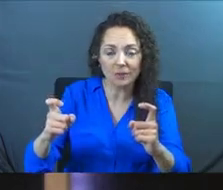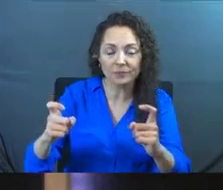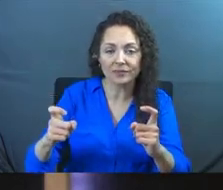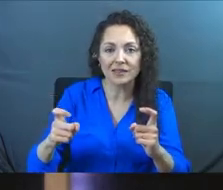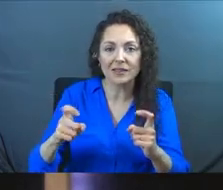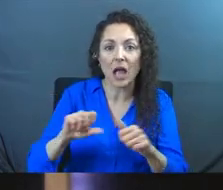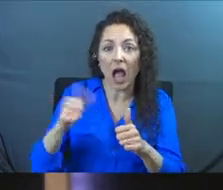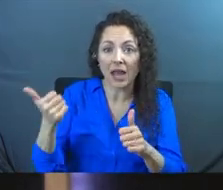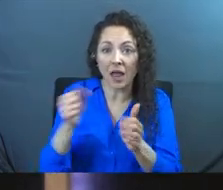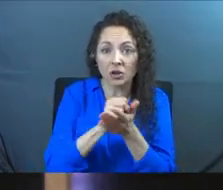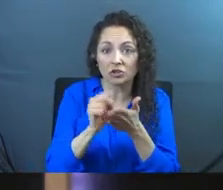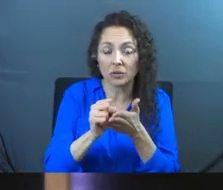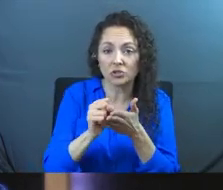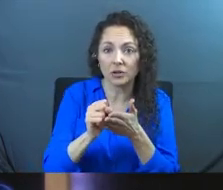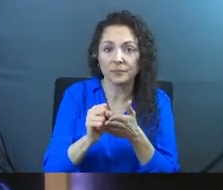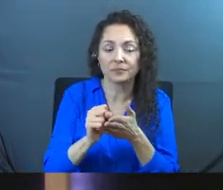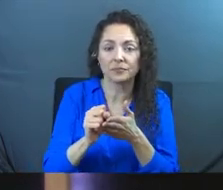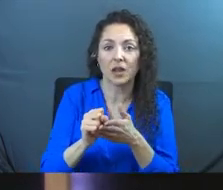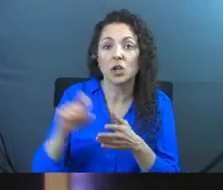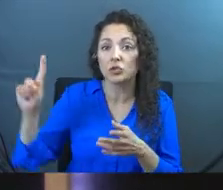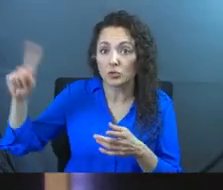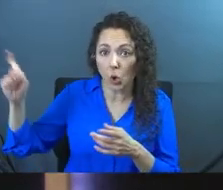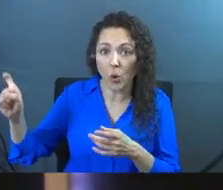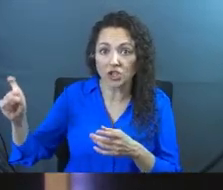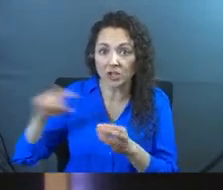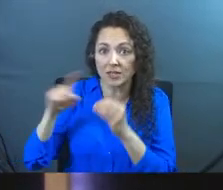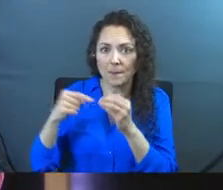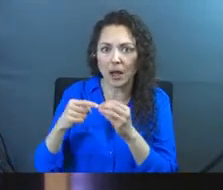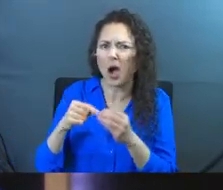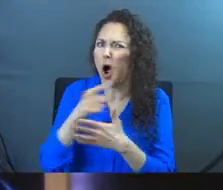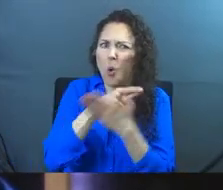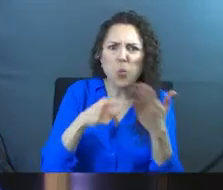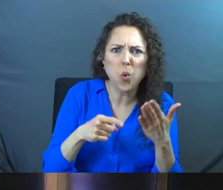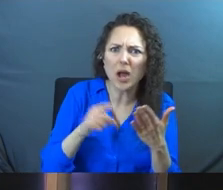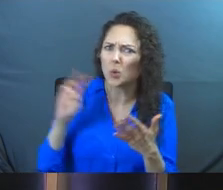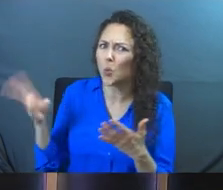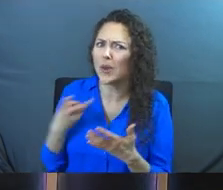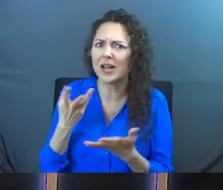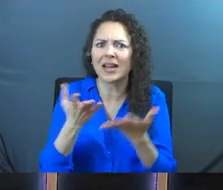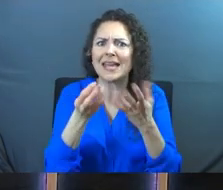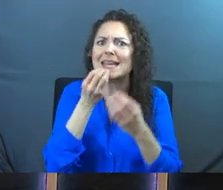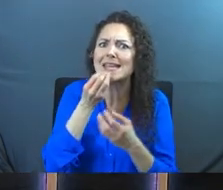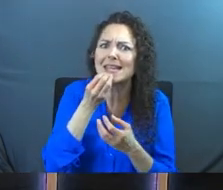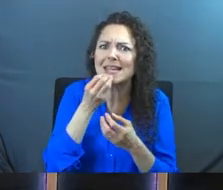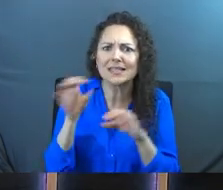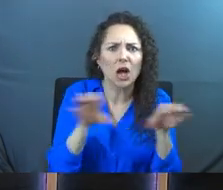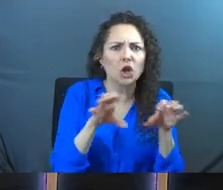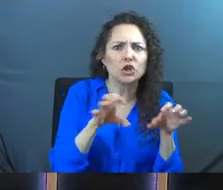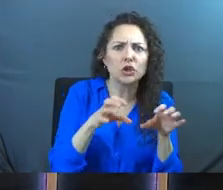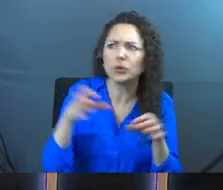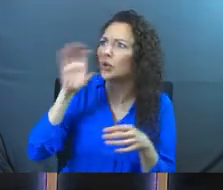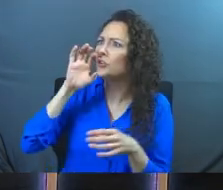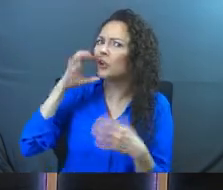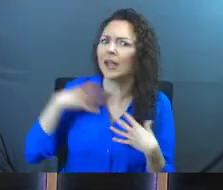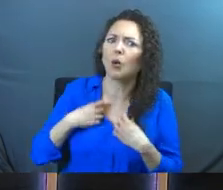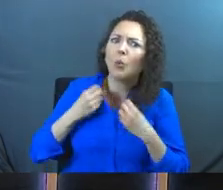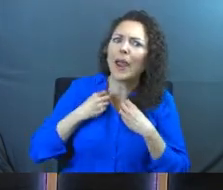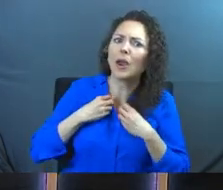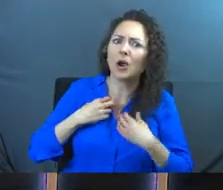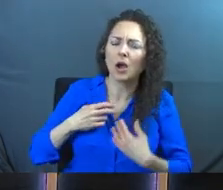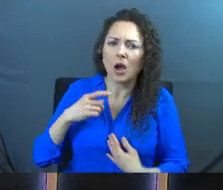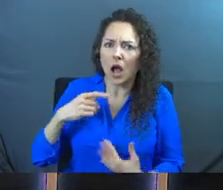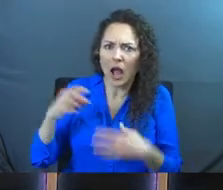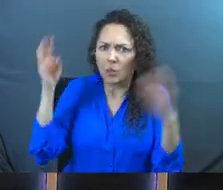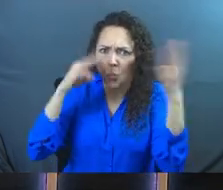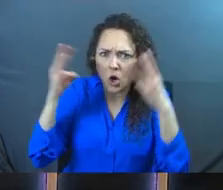Matthew 6:31-33 is, and right before this has been these questions about what are we going to eat? What are we going to do? What are we going to drink? What are we going to wear? All of